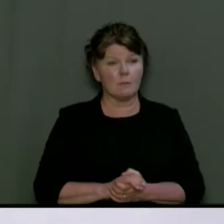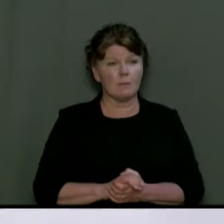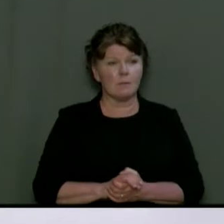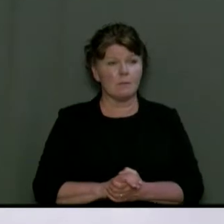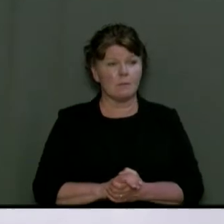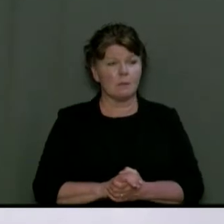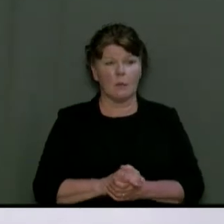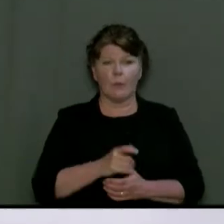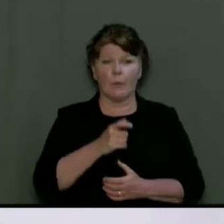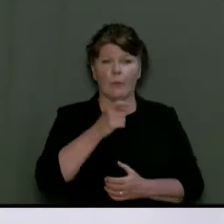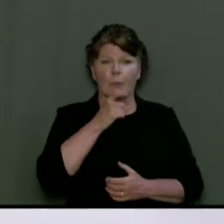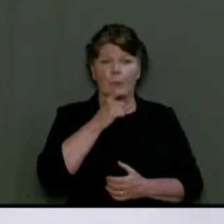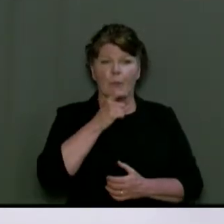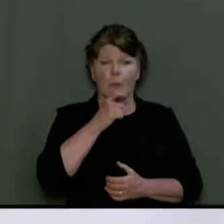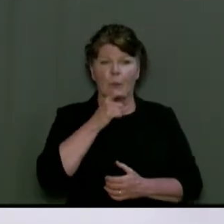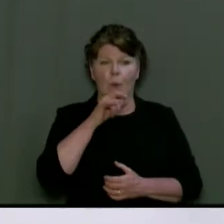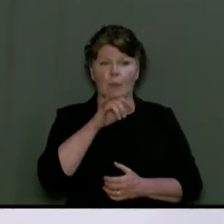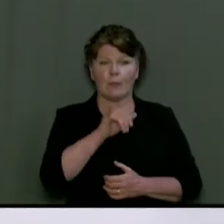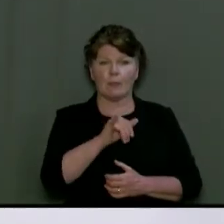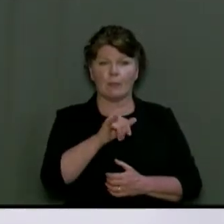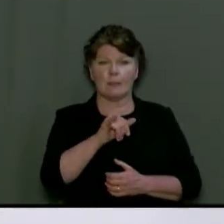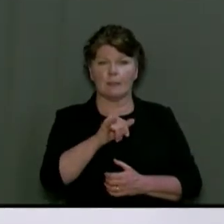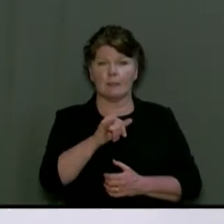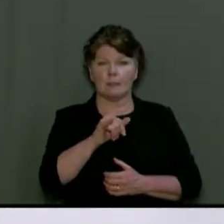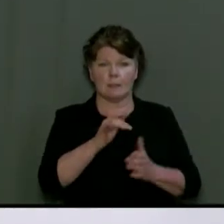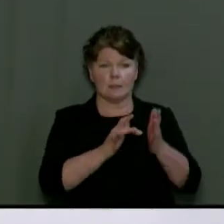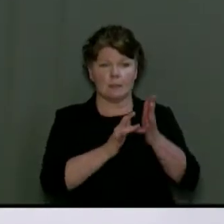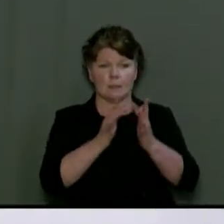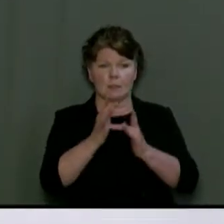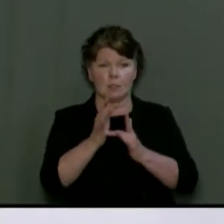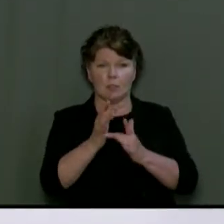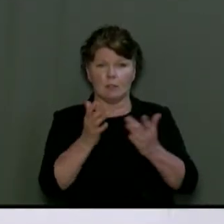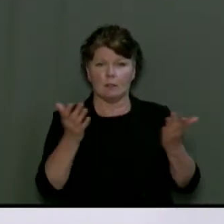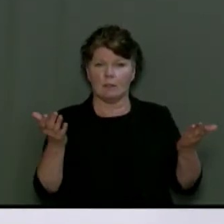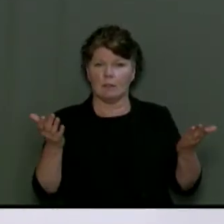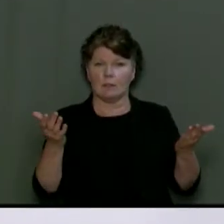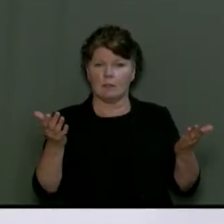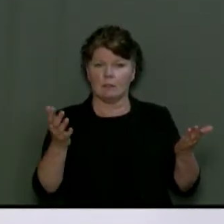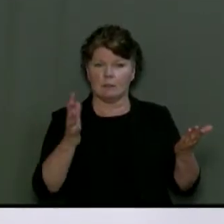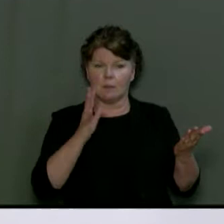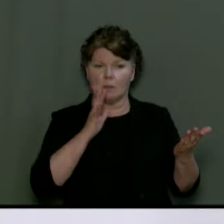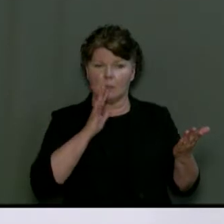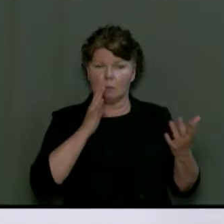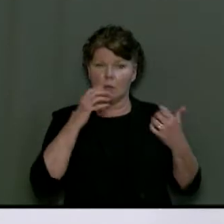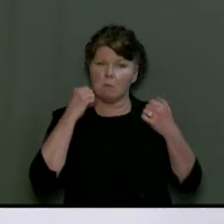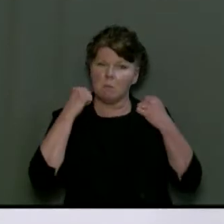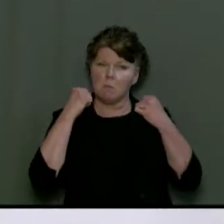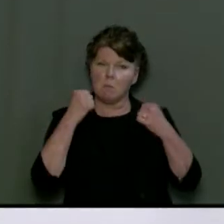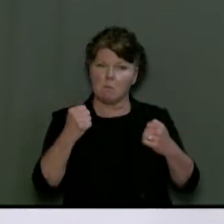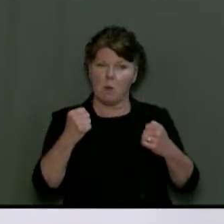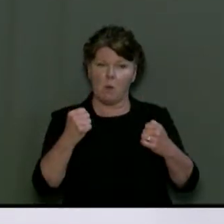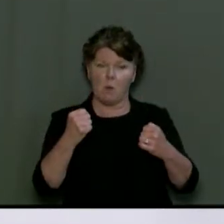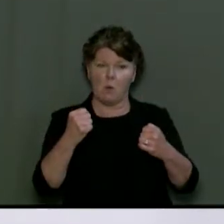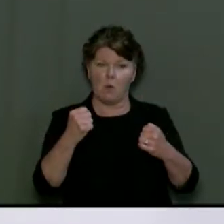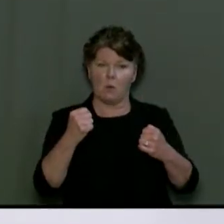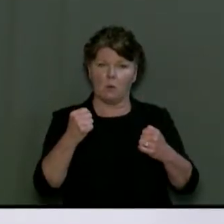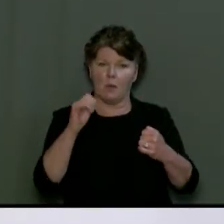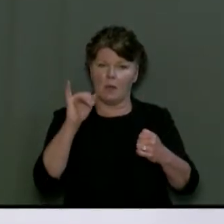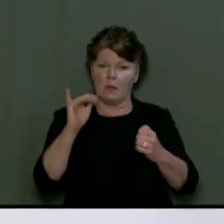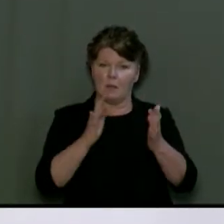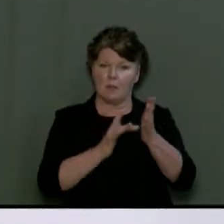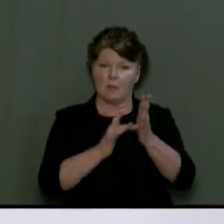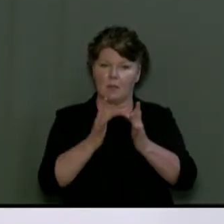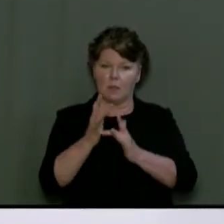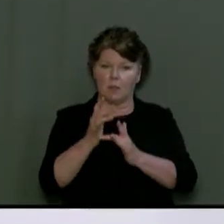who is this Jesus who speaks so boldly? Who is this Jesus who does